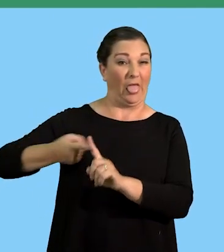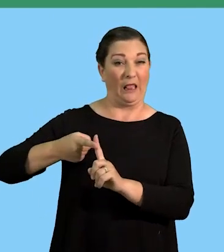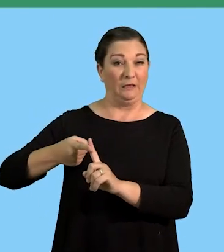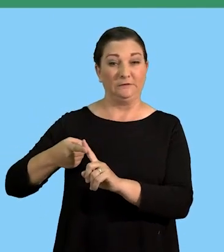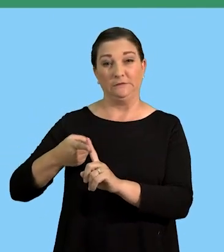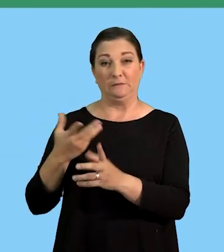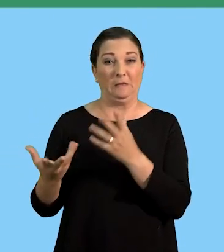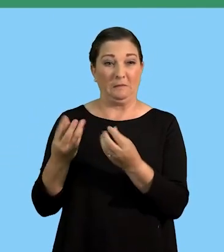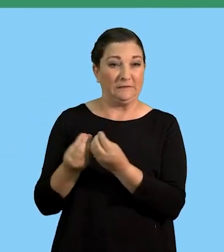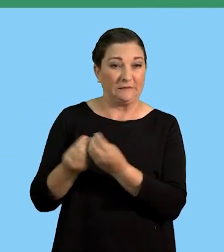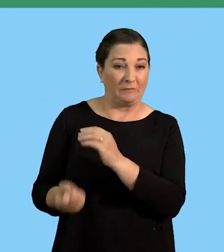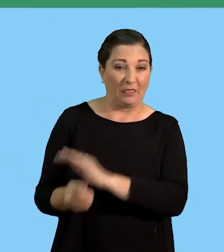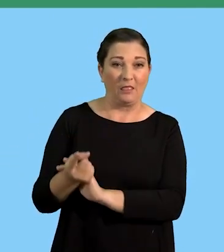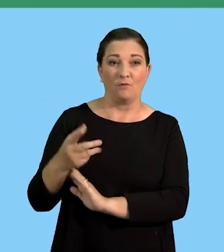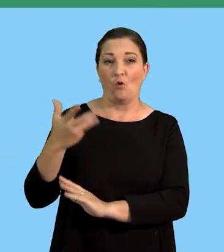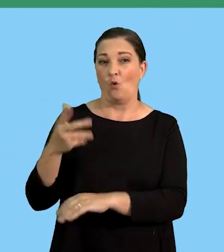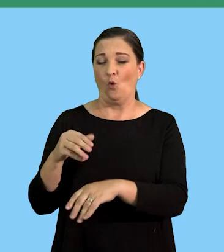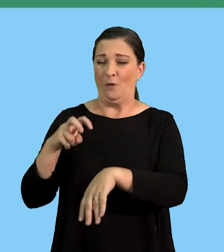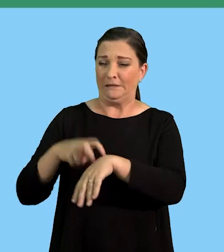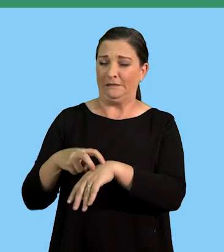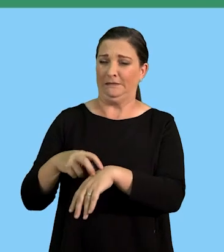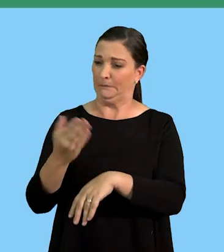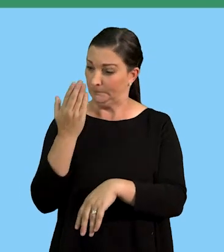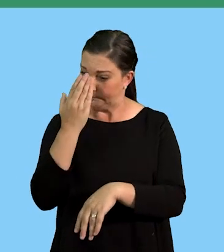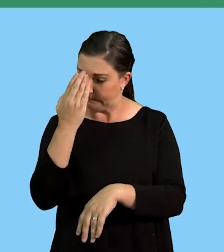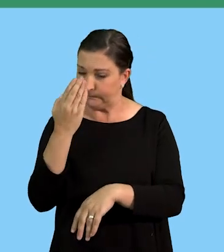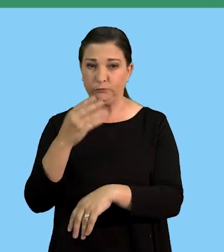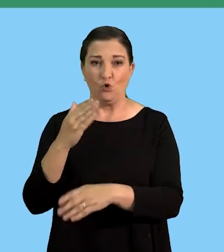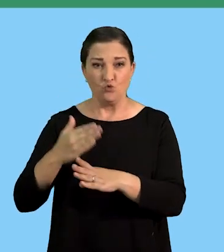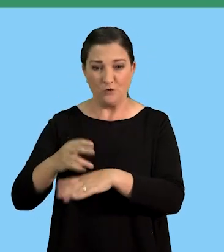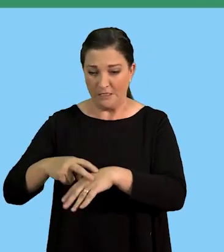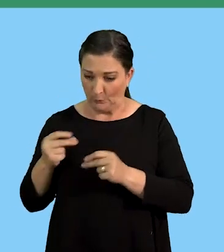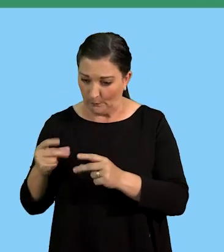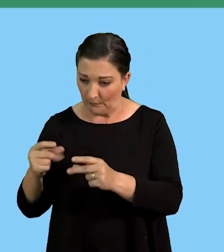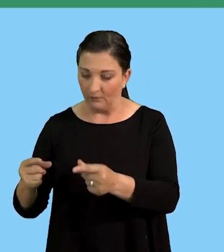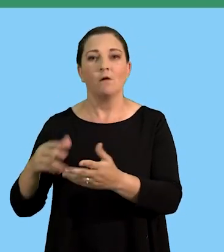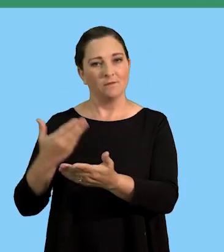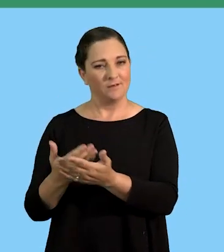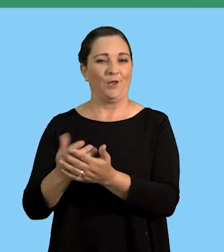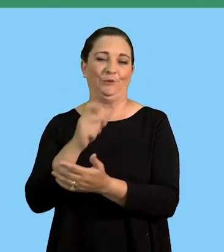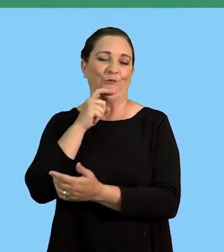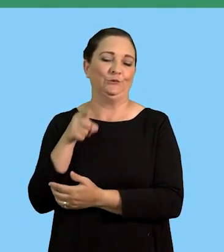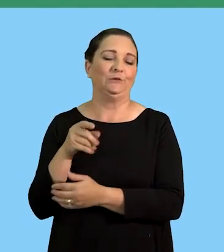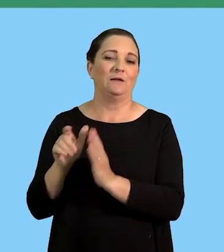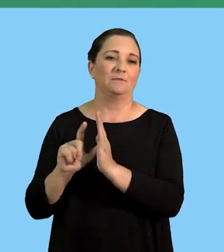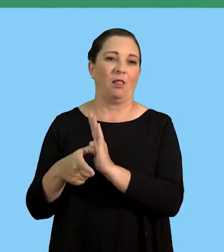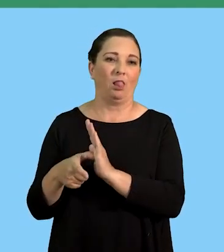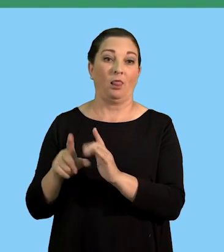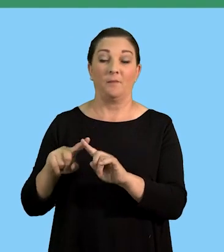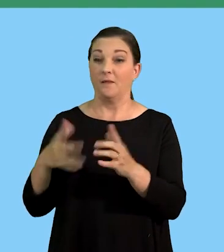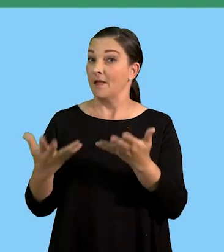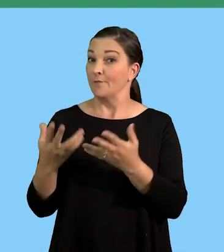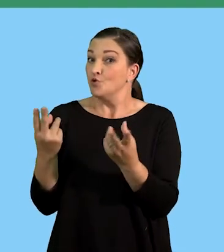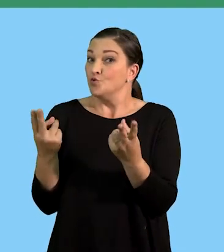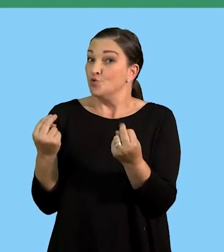after an accident or when needing to meet a tight deadline, the leader can use autocratic as well. And